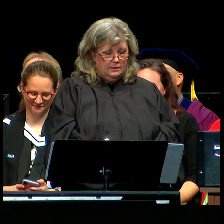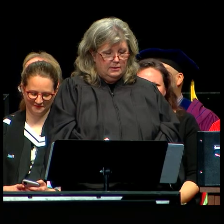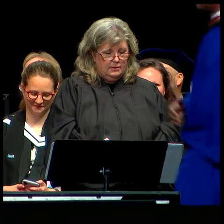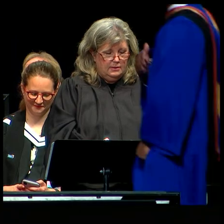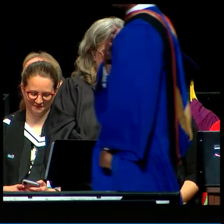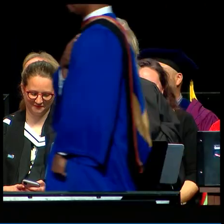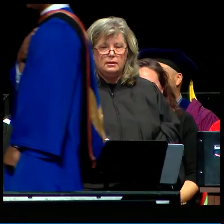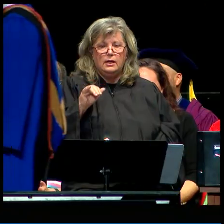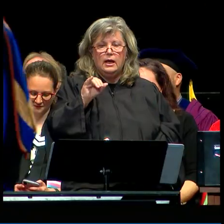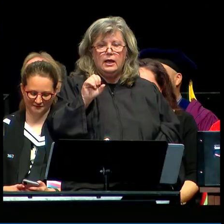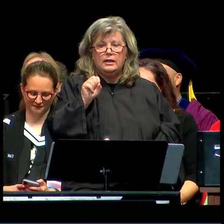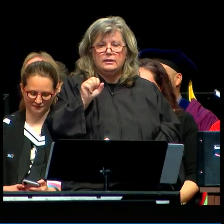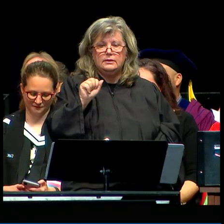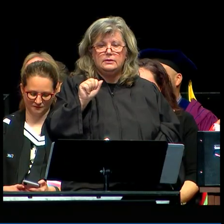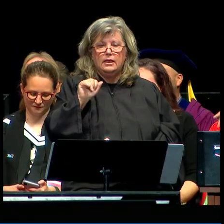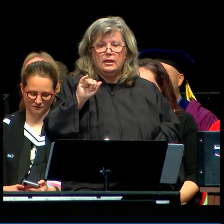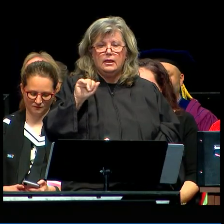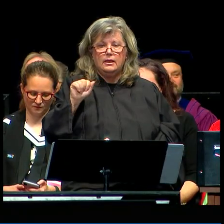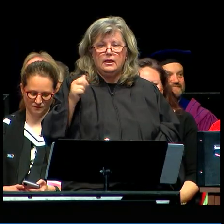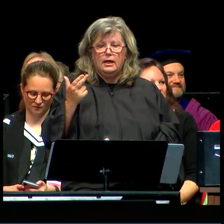Isaiah Campbell.